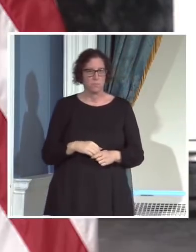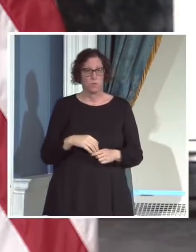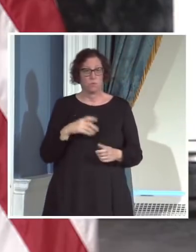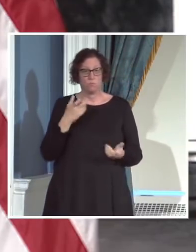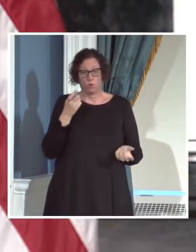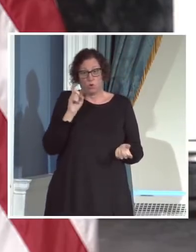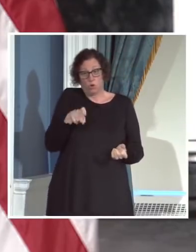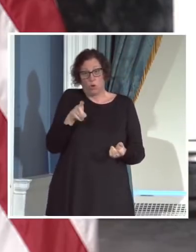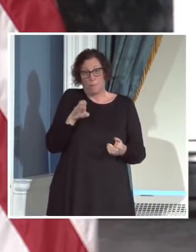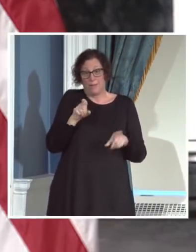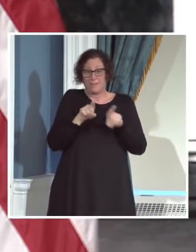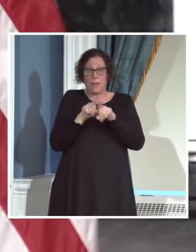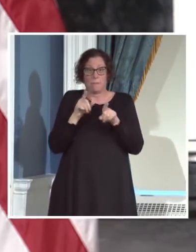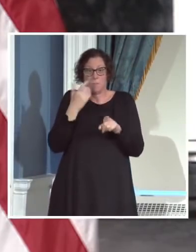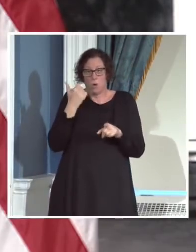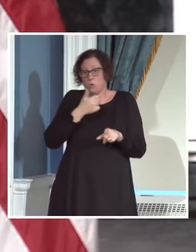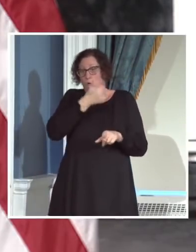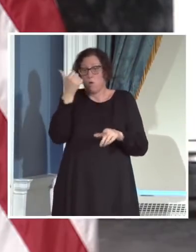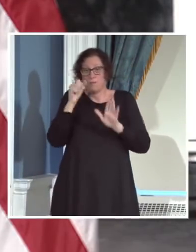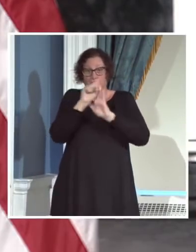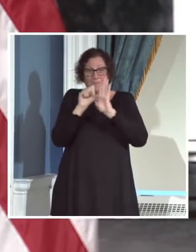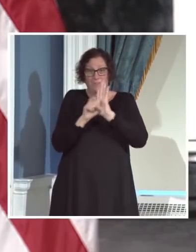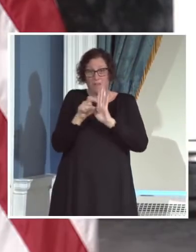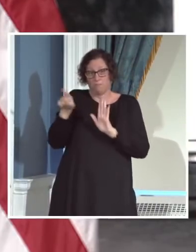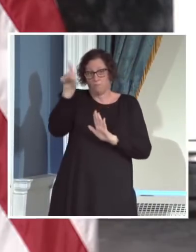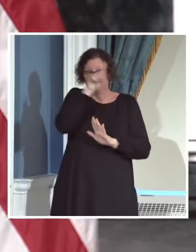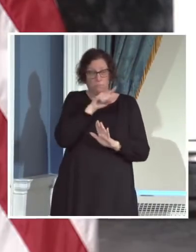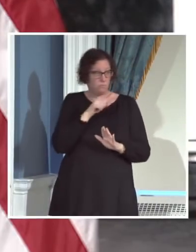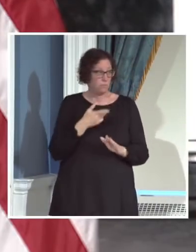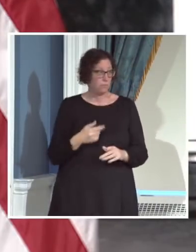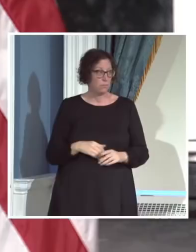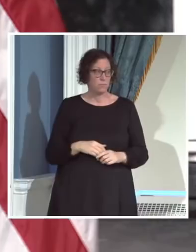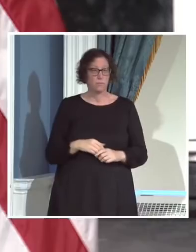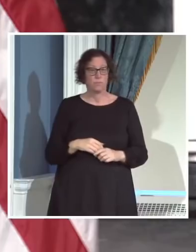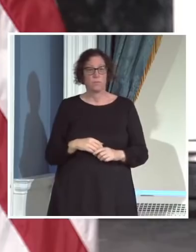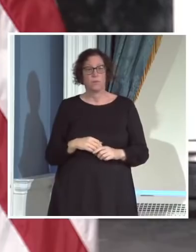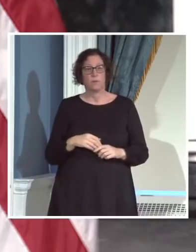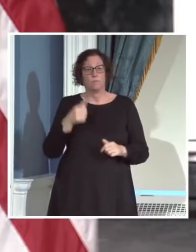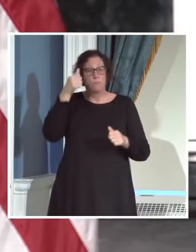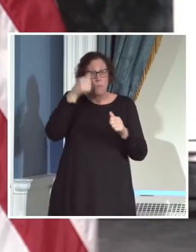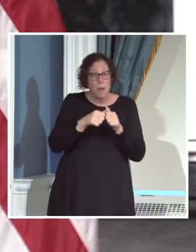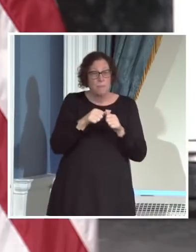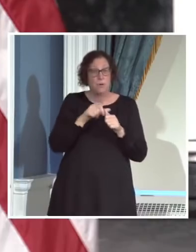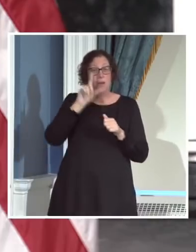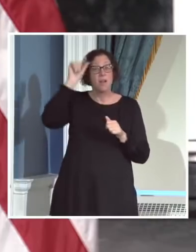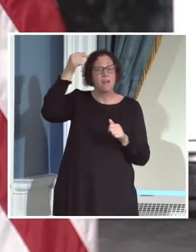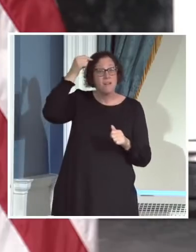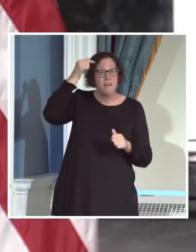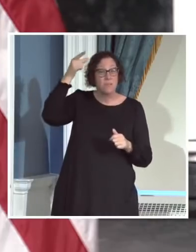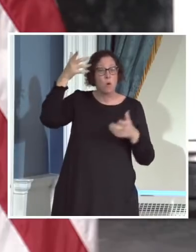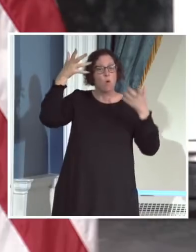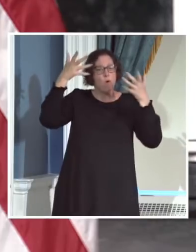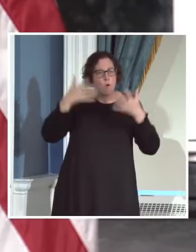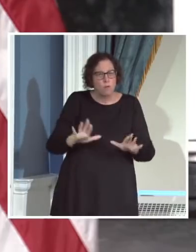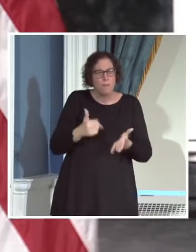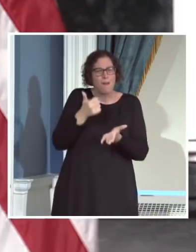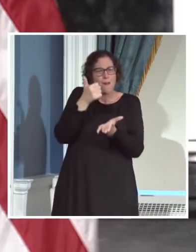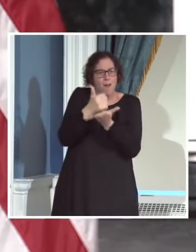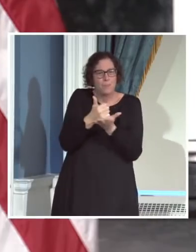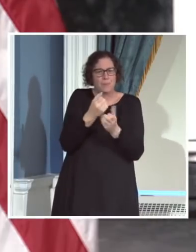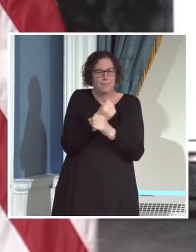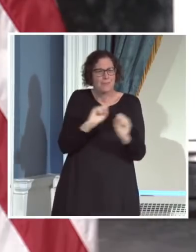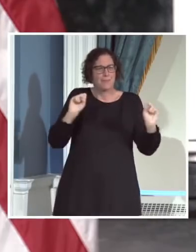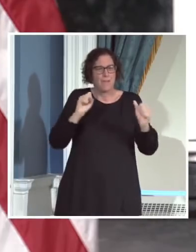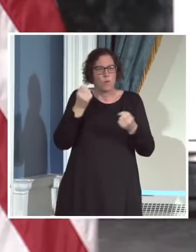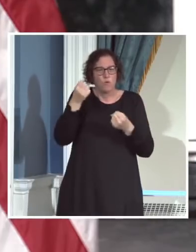the federal government bailed out the auto industry once upon a time, bailed out the big banks. They can bail out America's cities and America's states, but